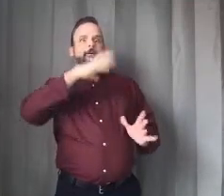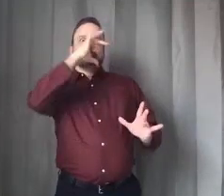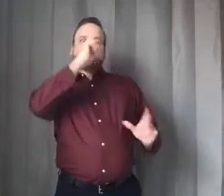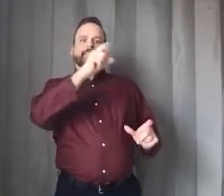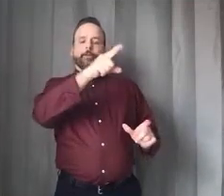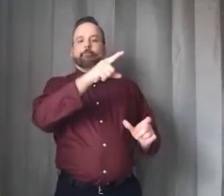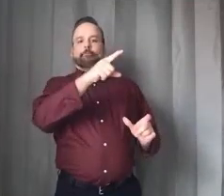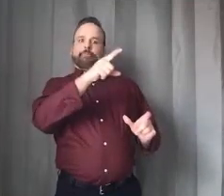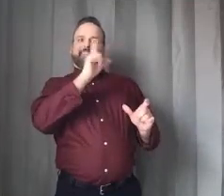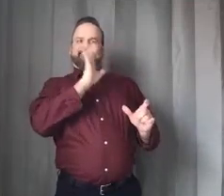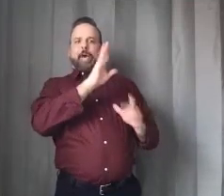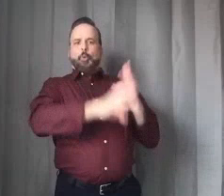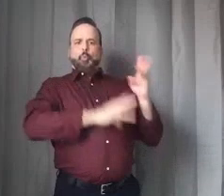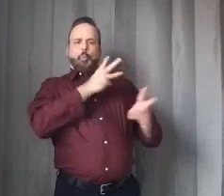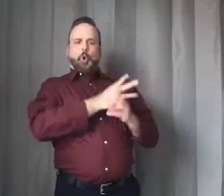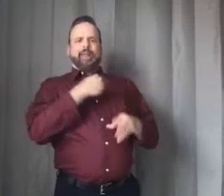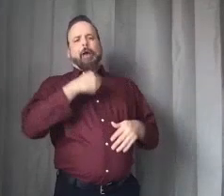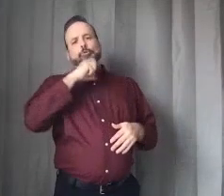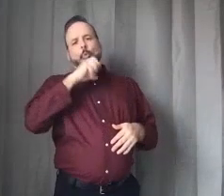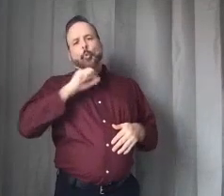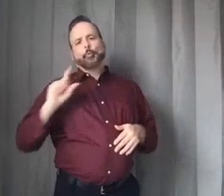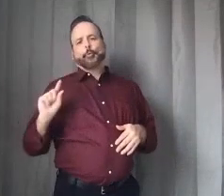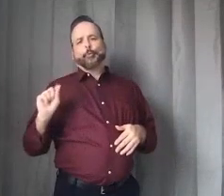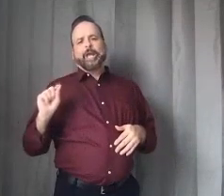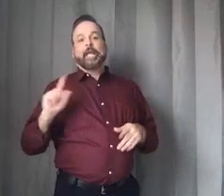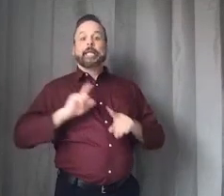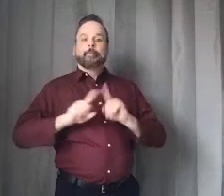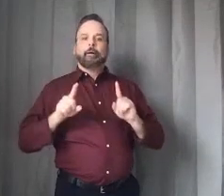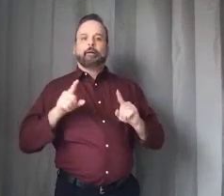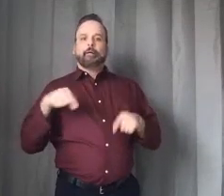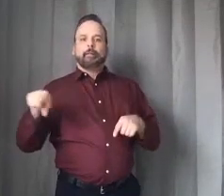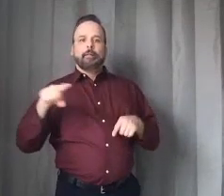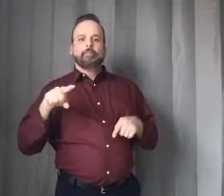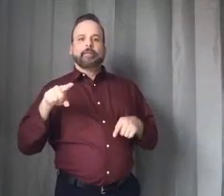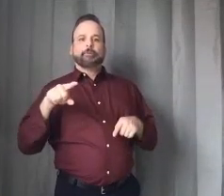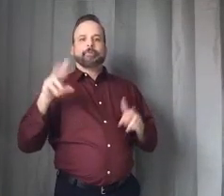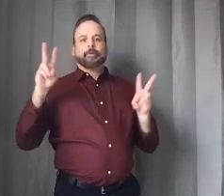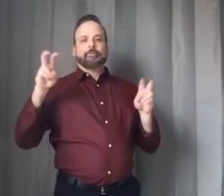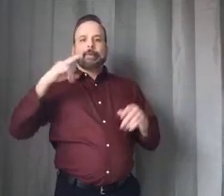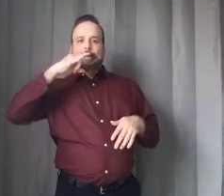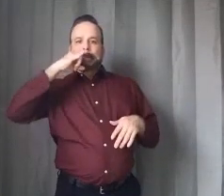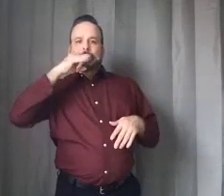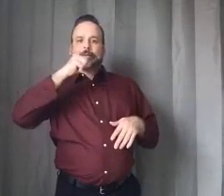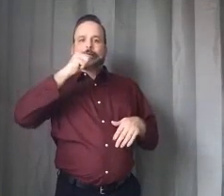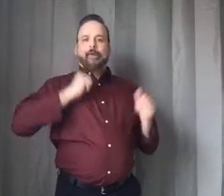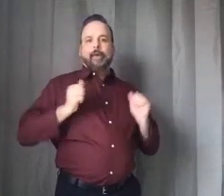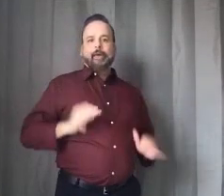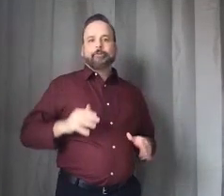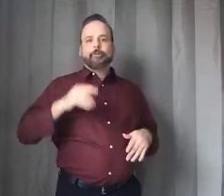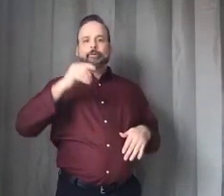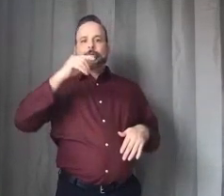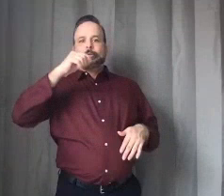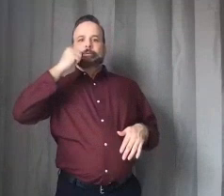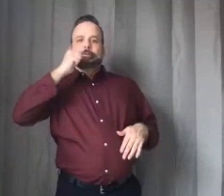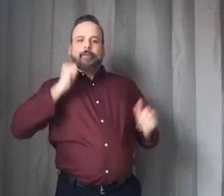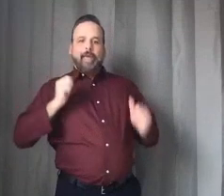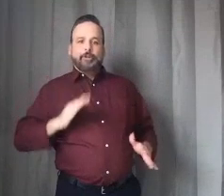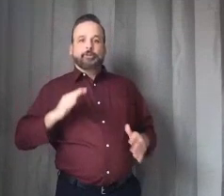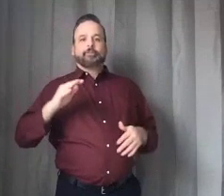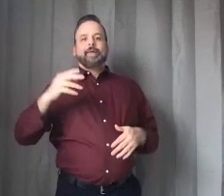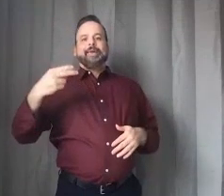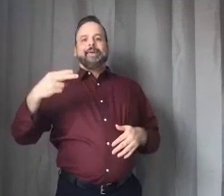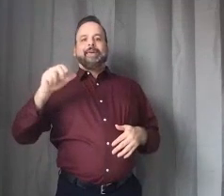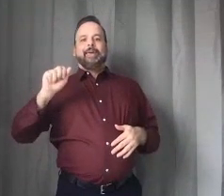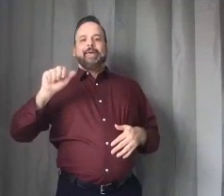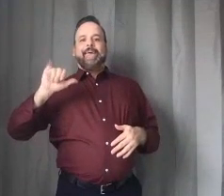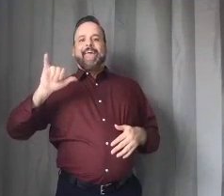world. I was like 20, but there were all these like kid actresses and actors. Hayden Panettiere was on our show. She was